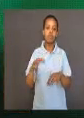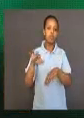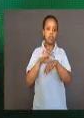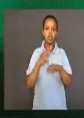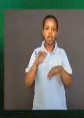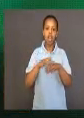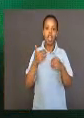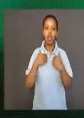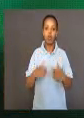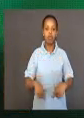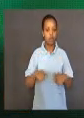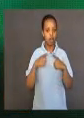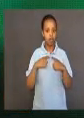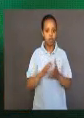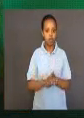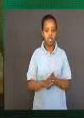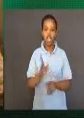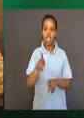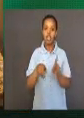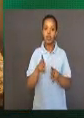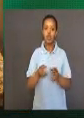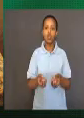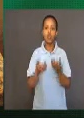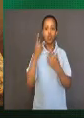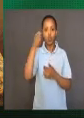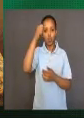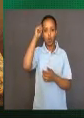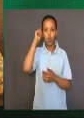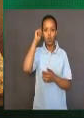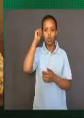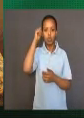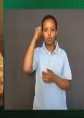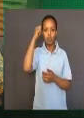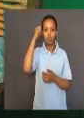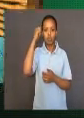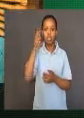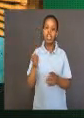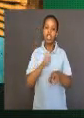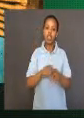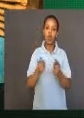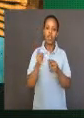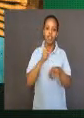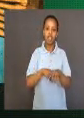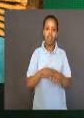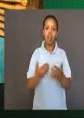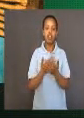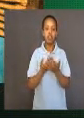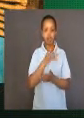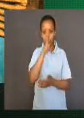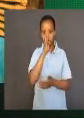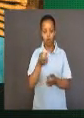People have developed many theories over time explaining how